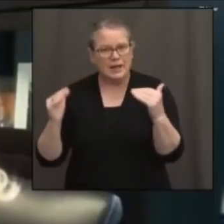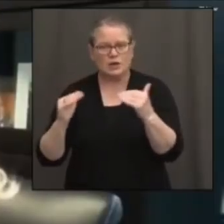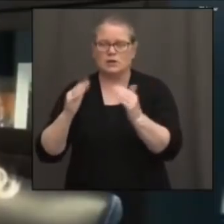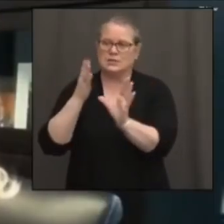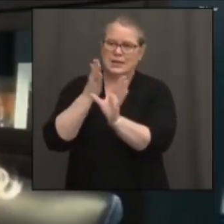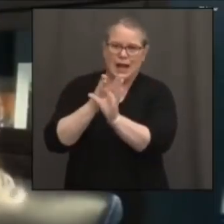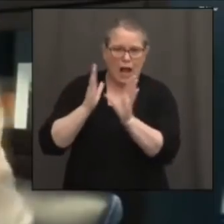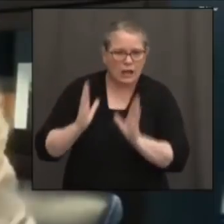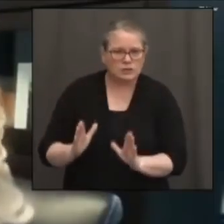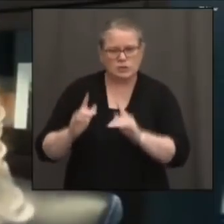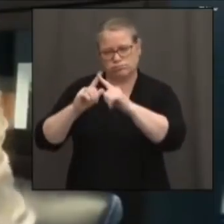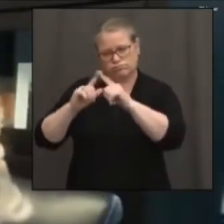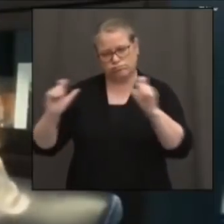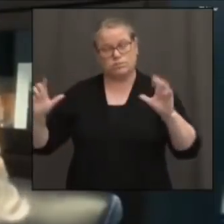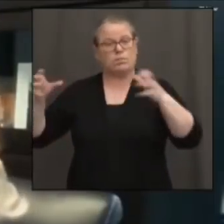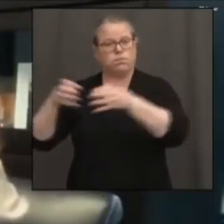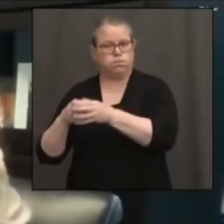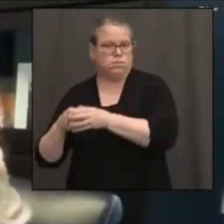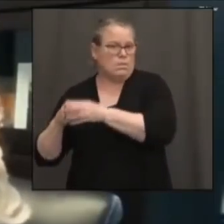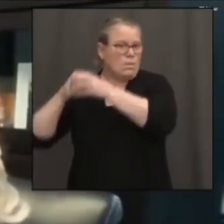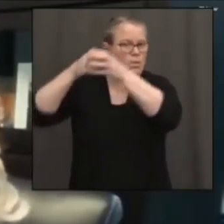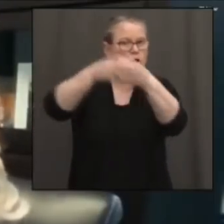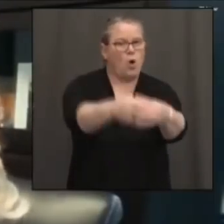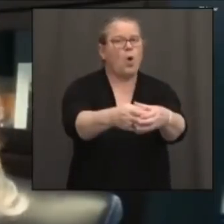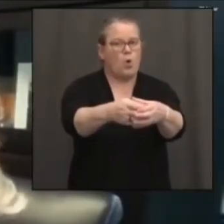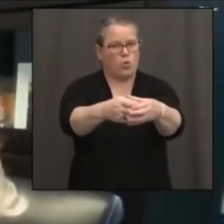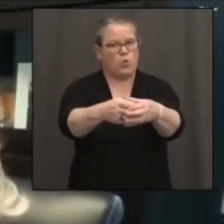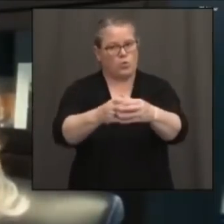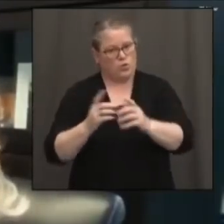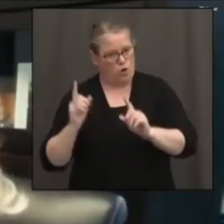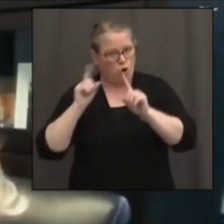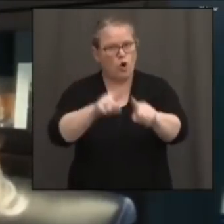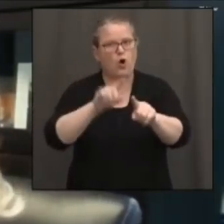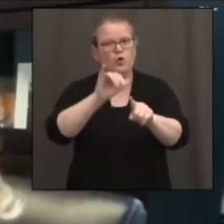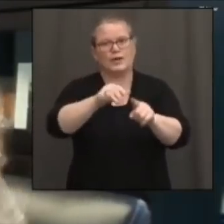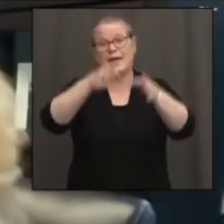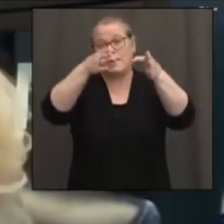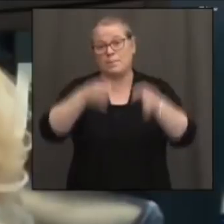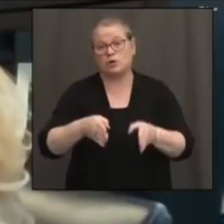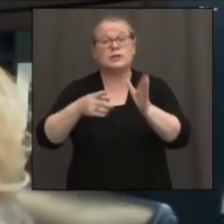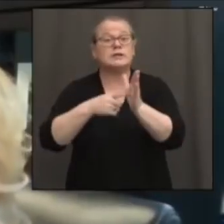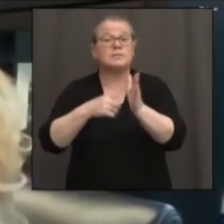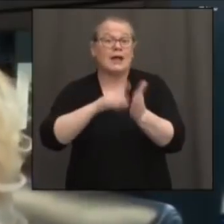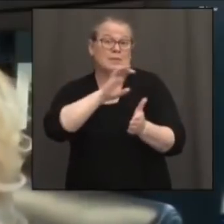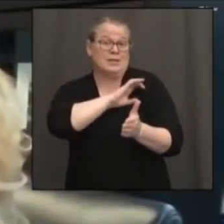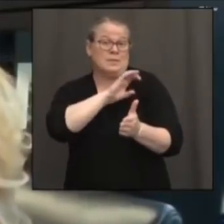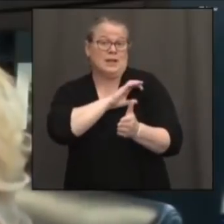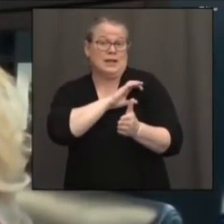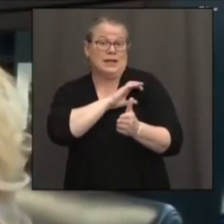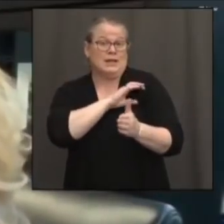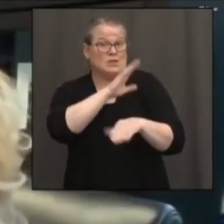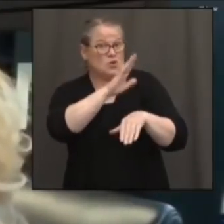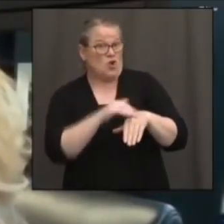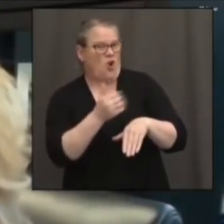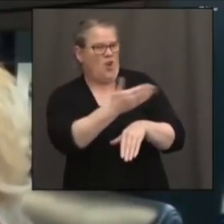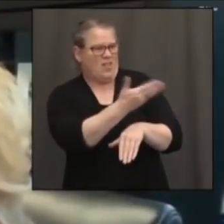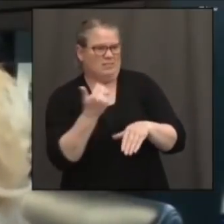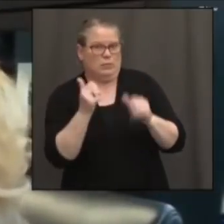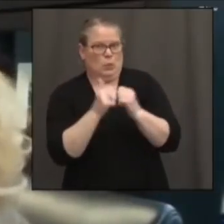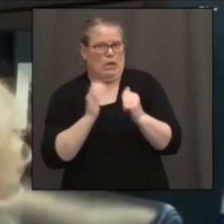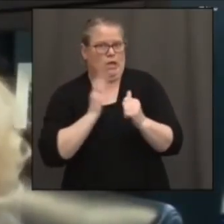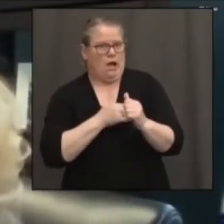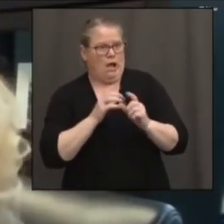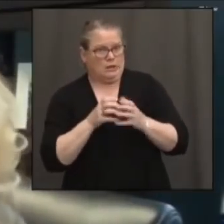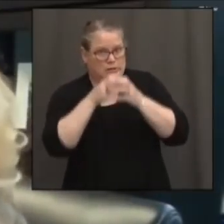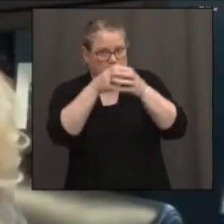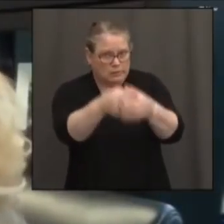professionals. And we may go out with the police. Sometimes the police ask us to come with them. Sometimes we ask the police to come with us. And we can